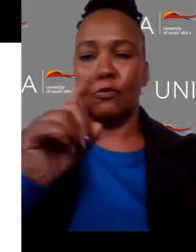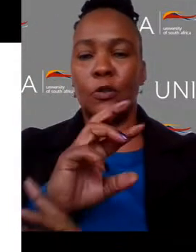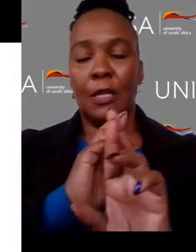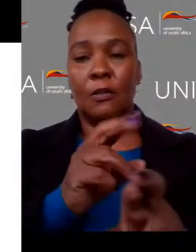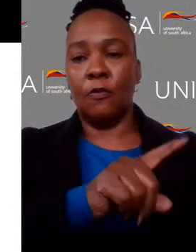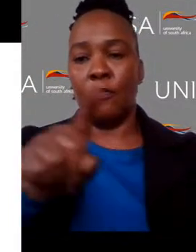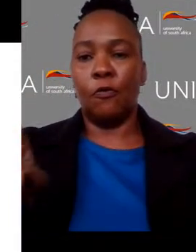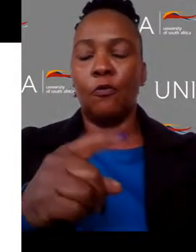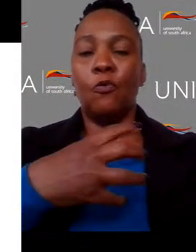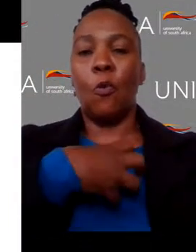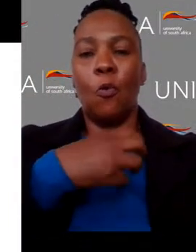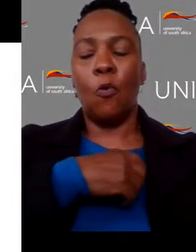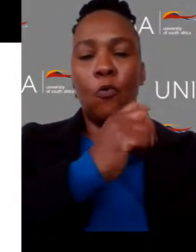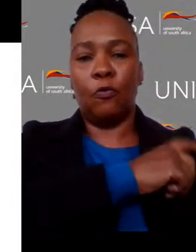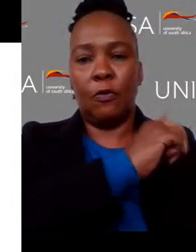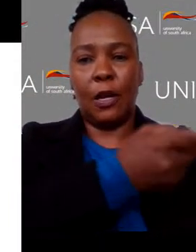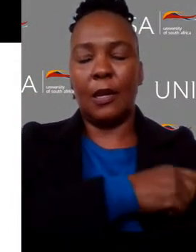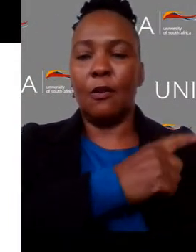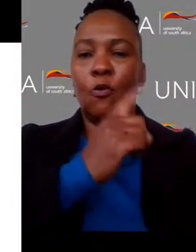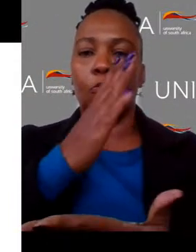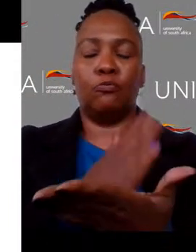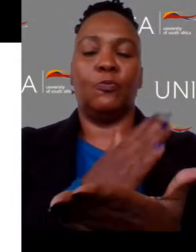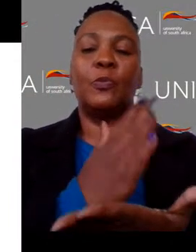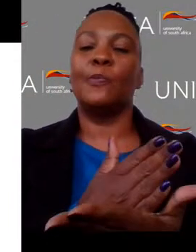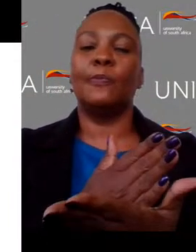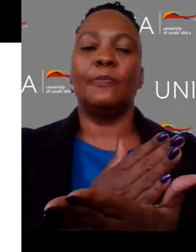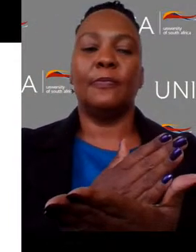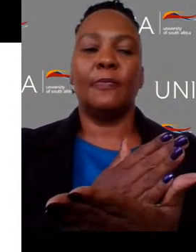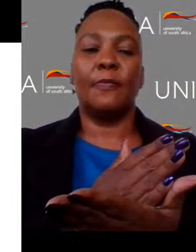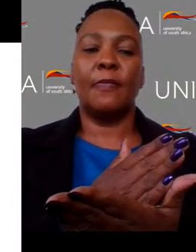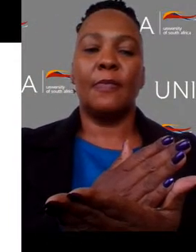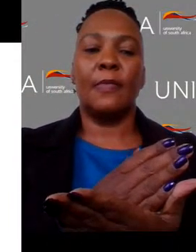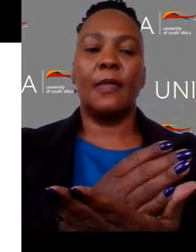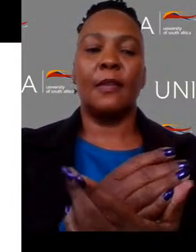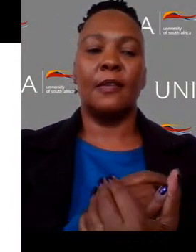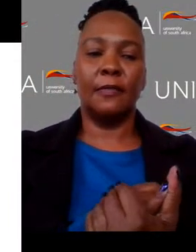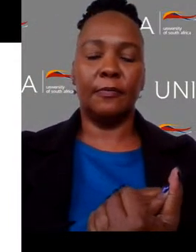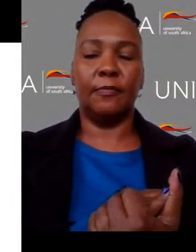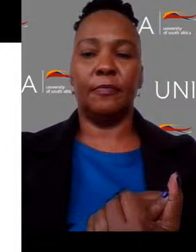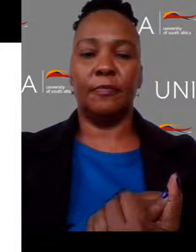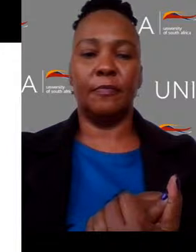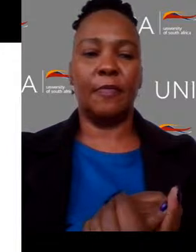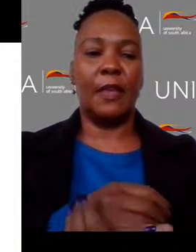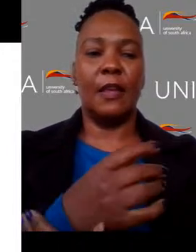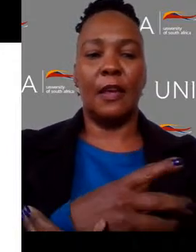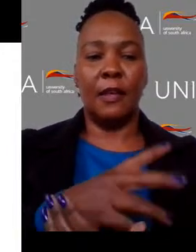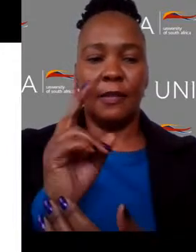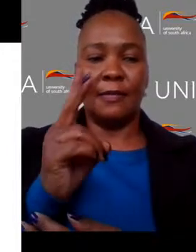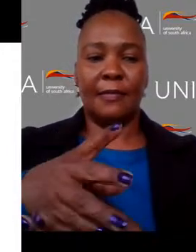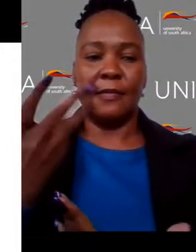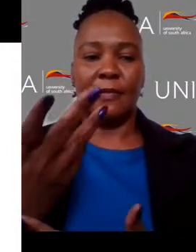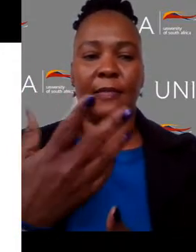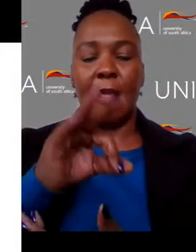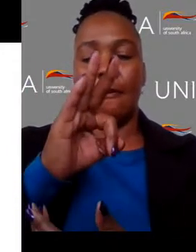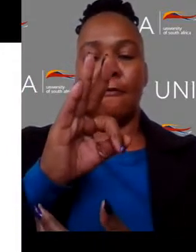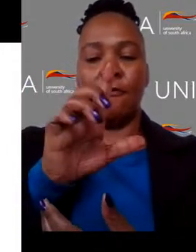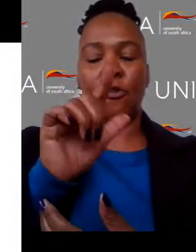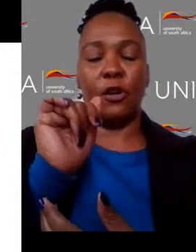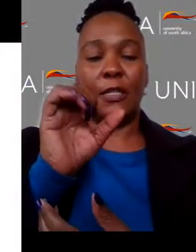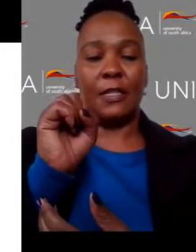own effort. It's not authentic. We have then the 3 F's.